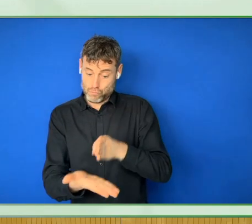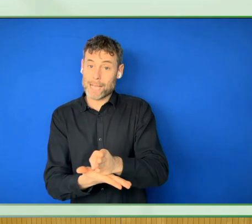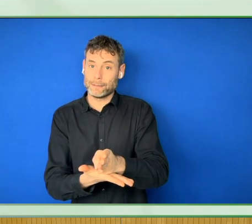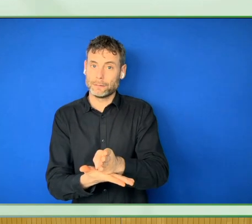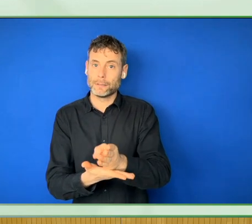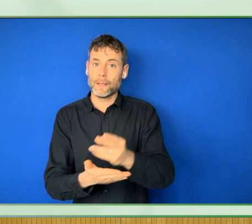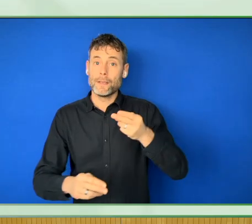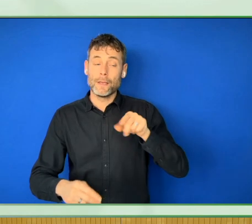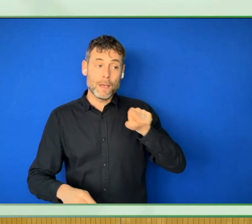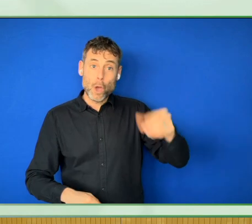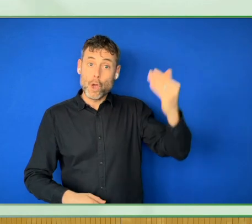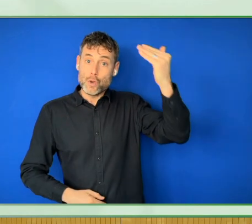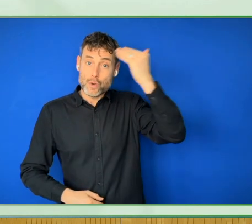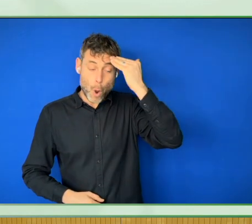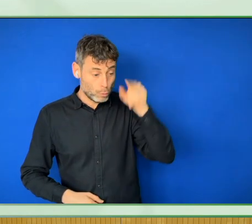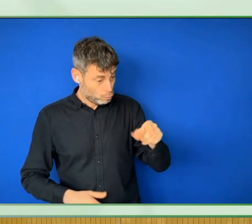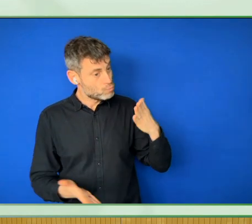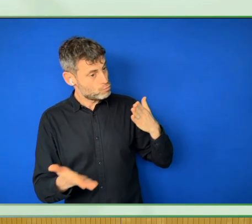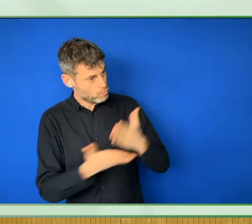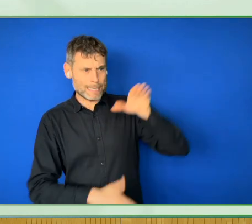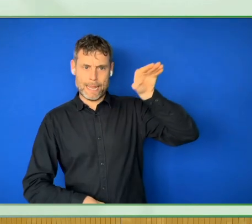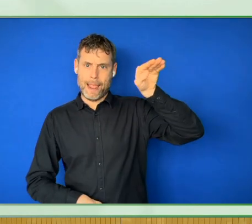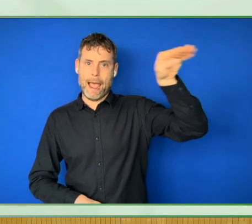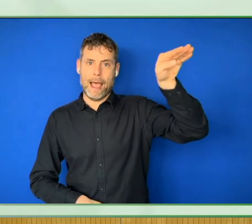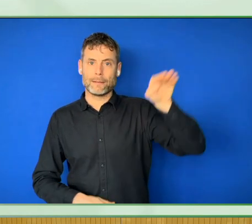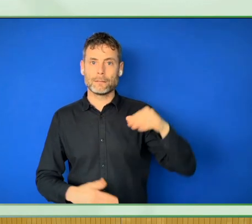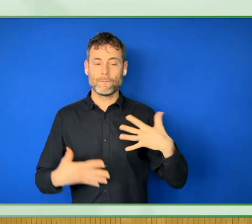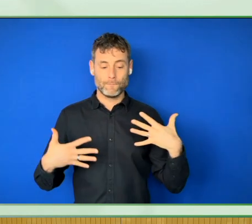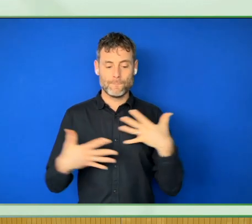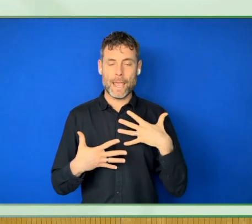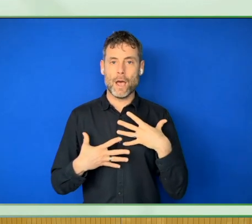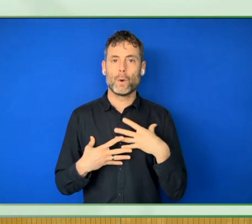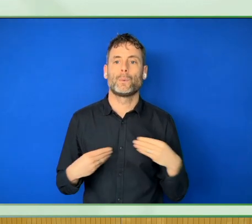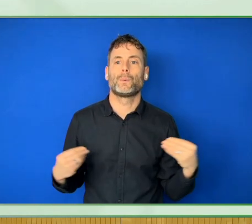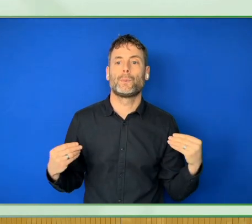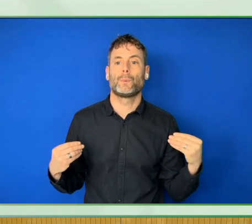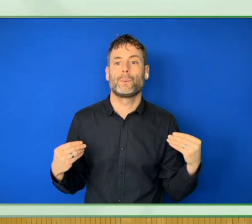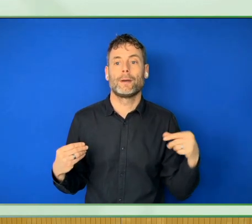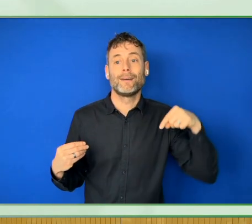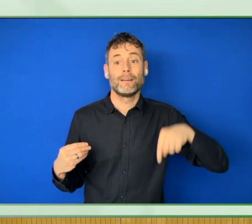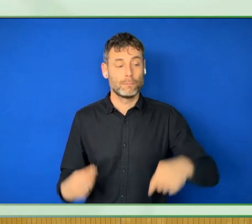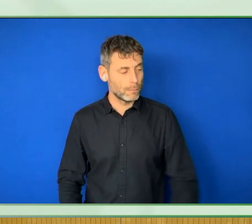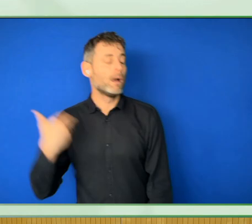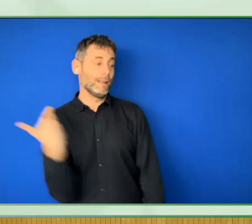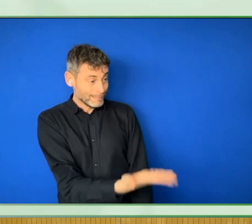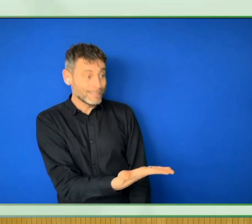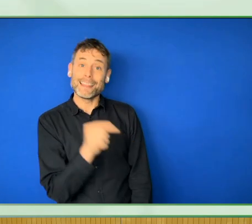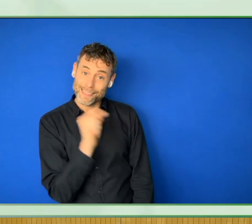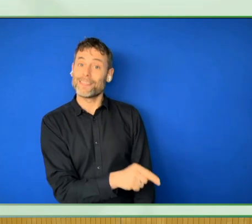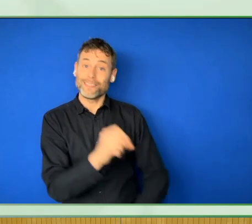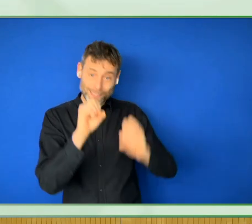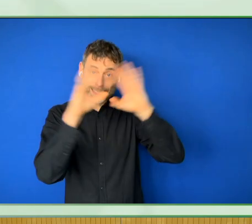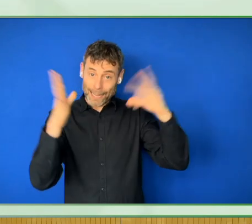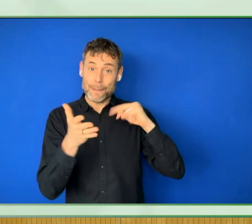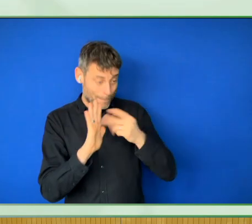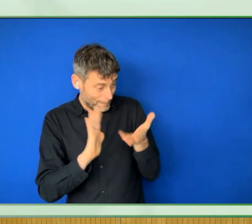fear. So maybe we have to take the rights for ourselves. Yes, finally, yes. The words rights does appear in this debate.